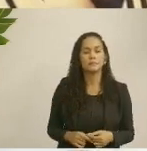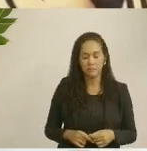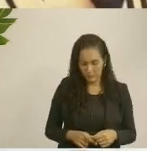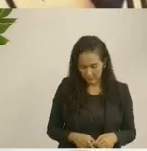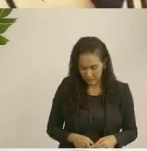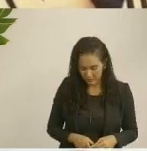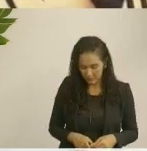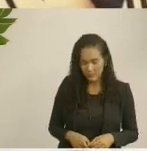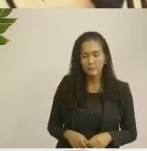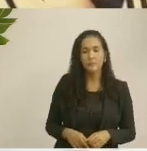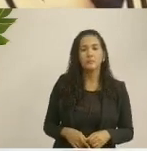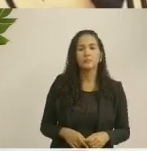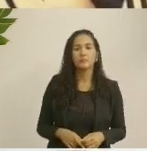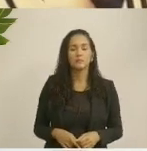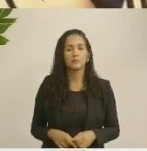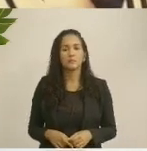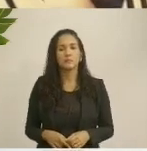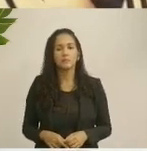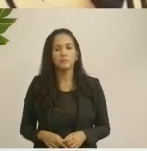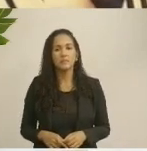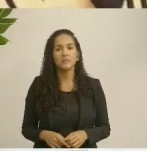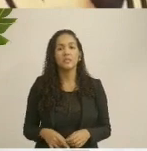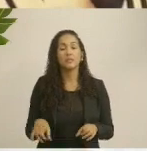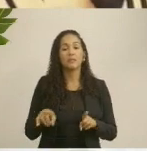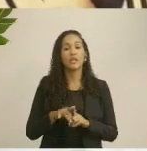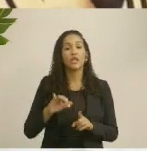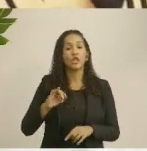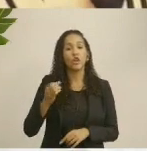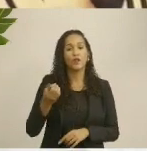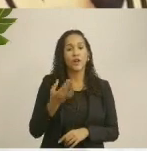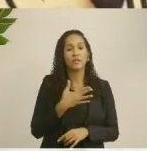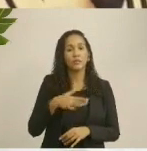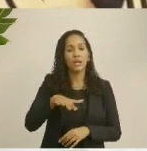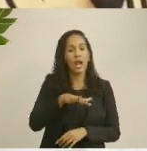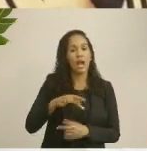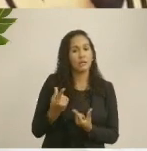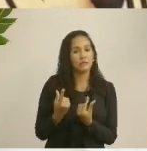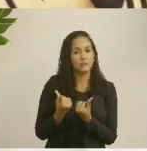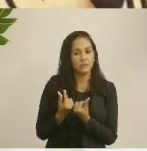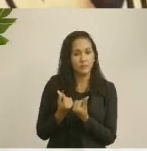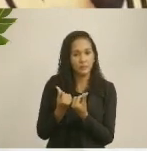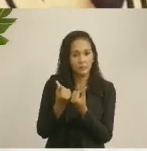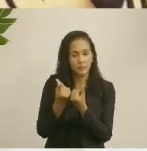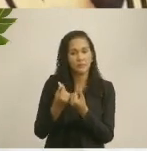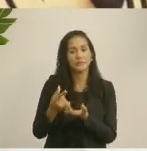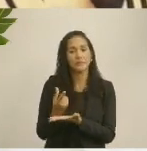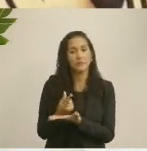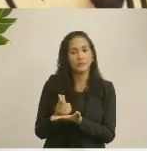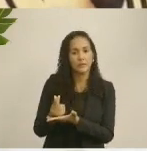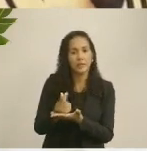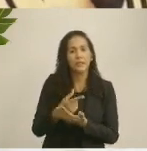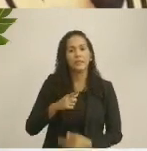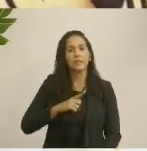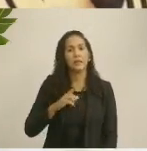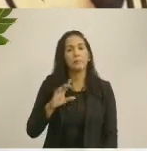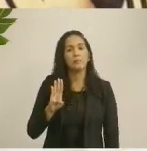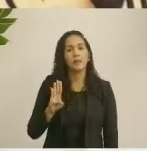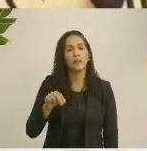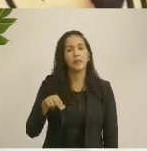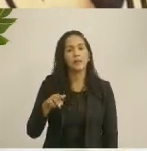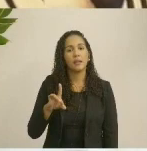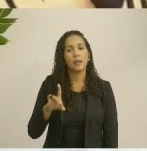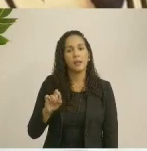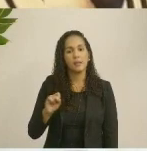in finance. Rio is home to BNDES, the Brazilian Development